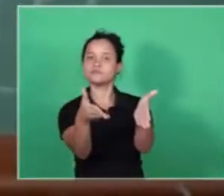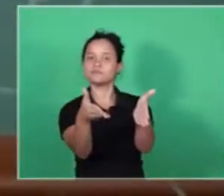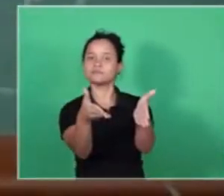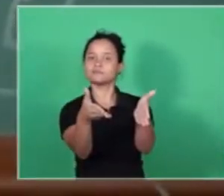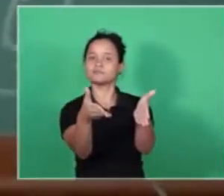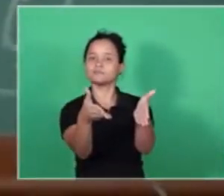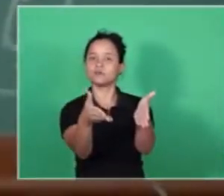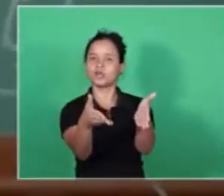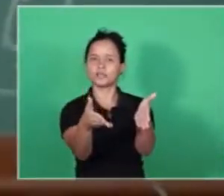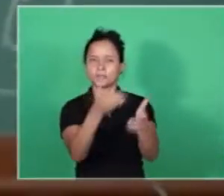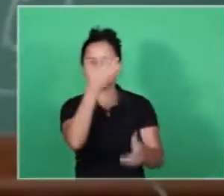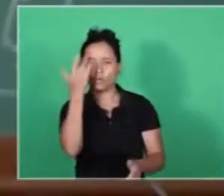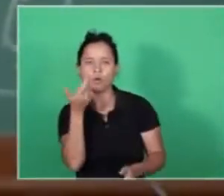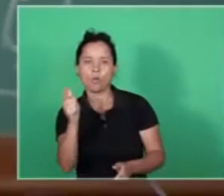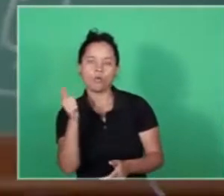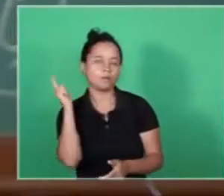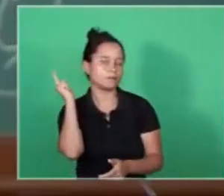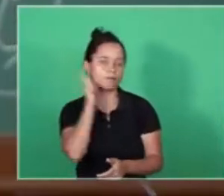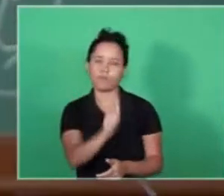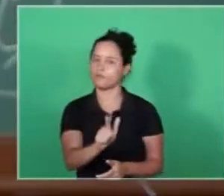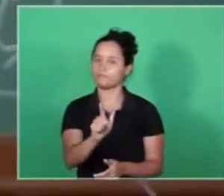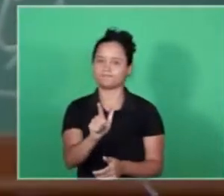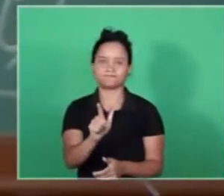else could understand.